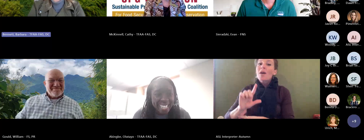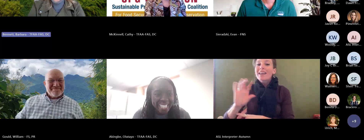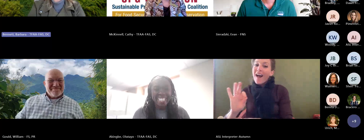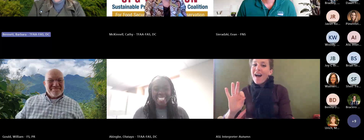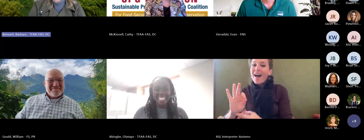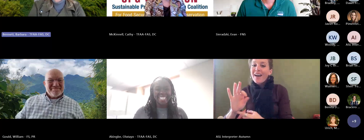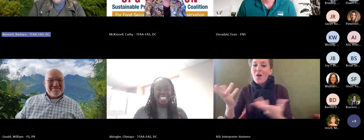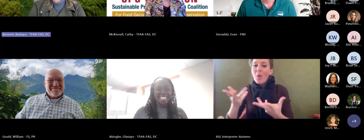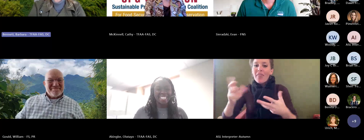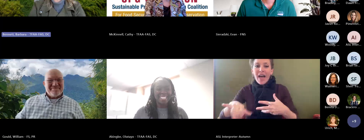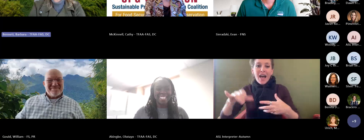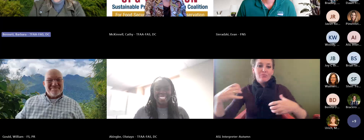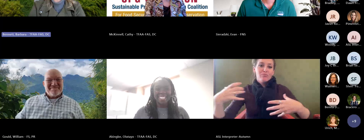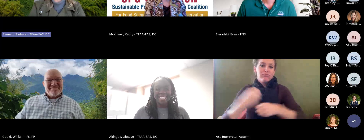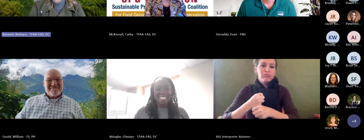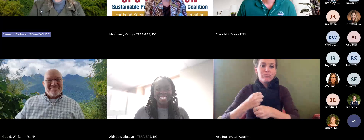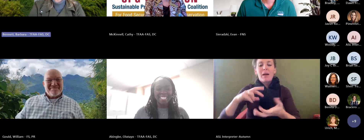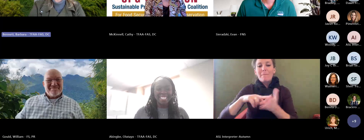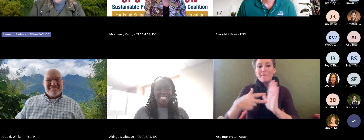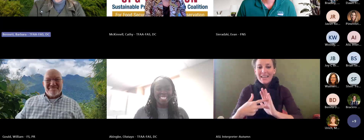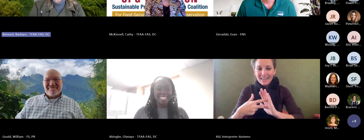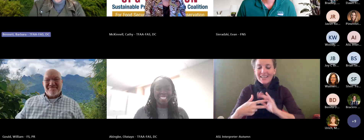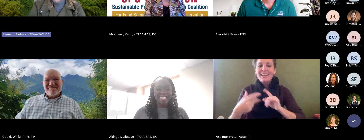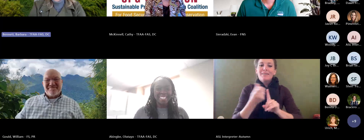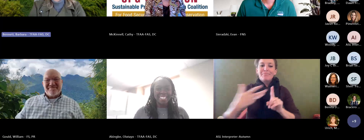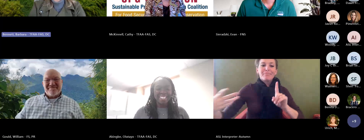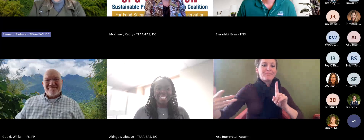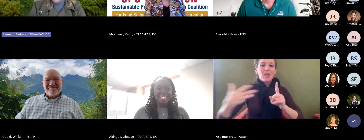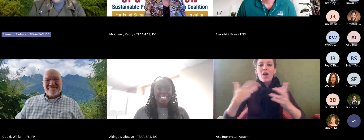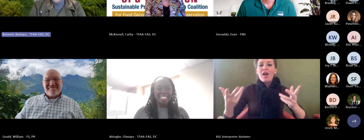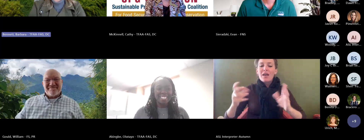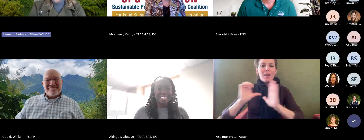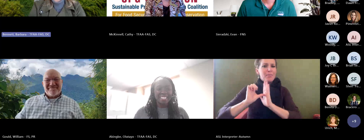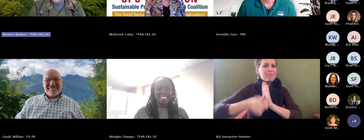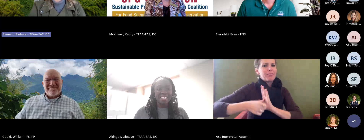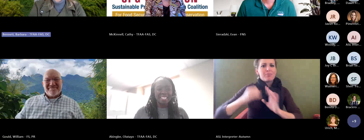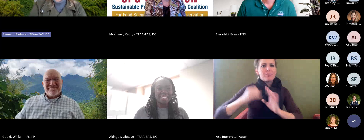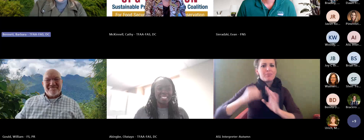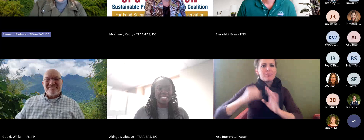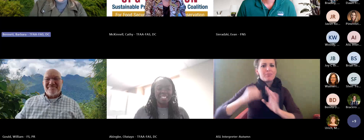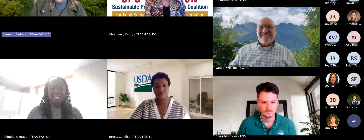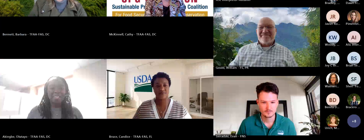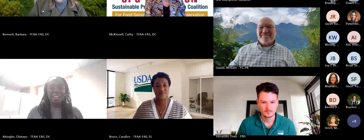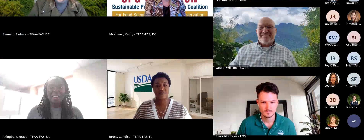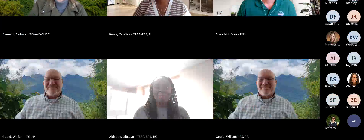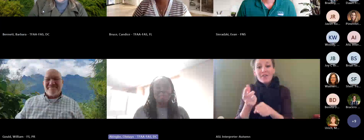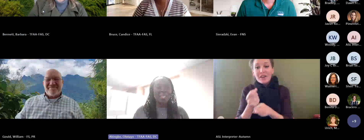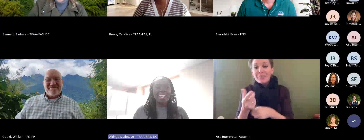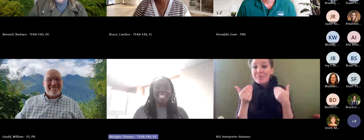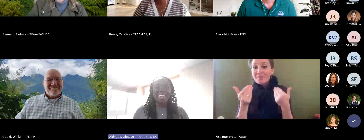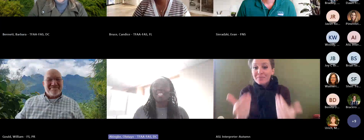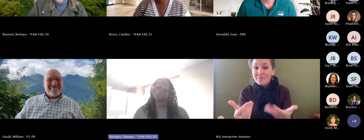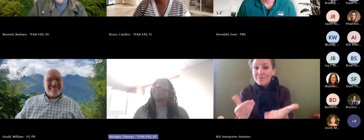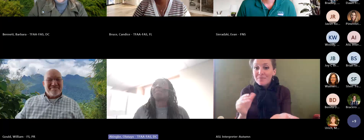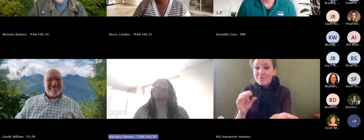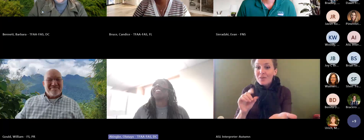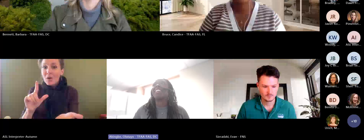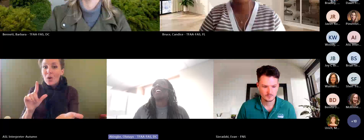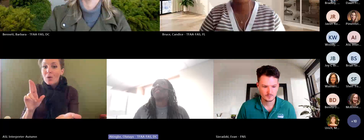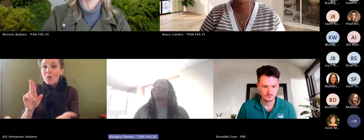and all the good stuff that is involved with that very impressive international conference every year. So go ahead, Tayo. Good morning. Thank